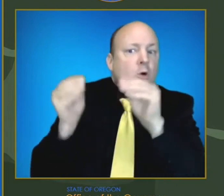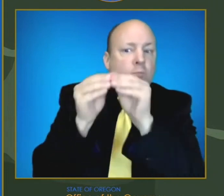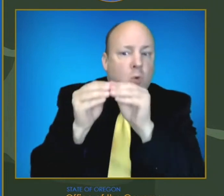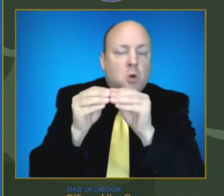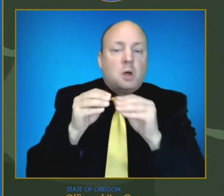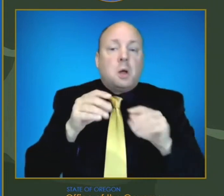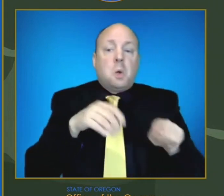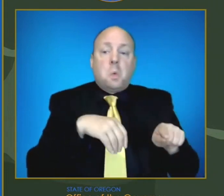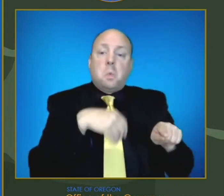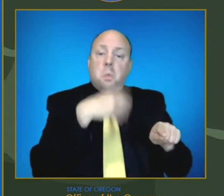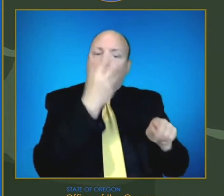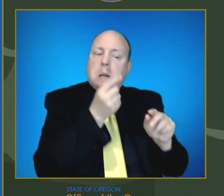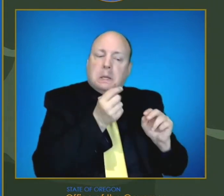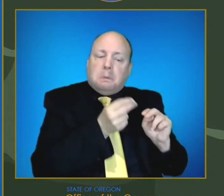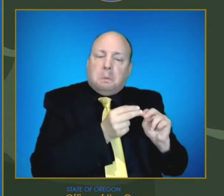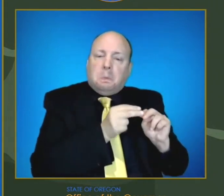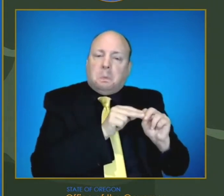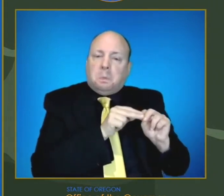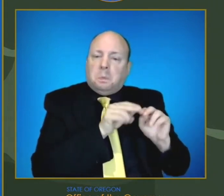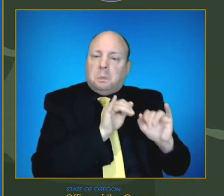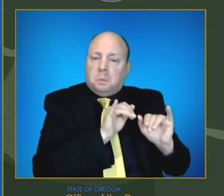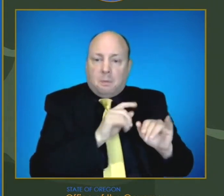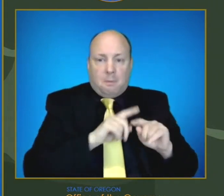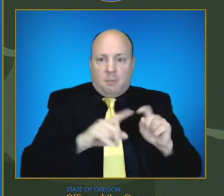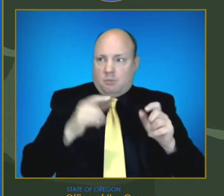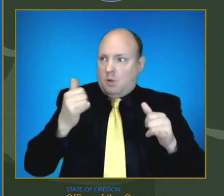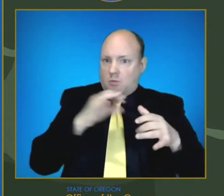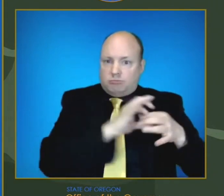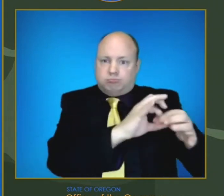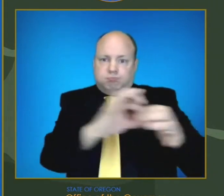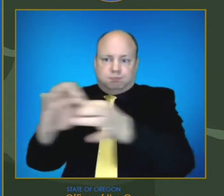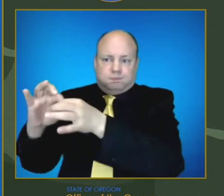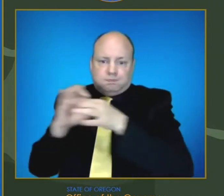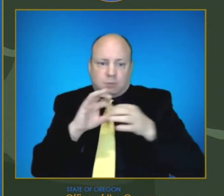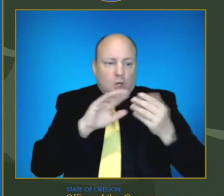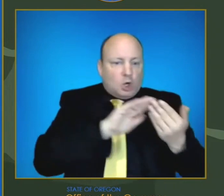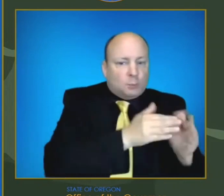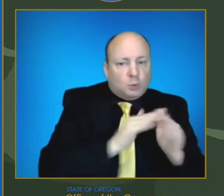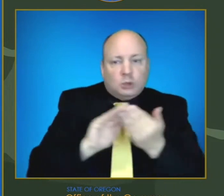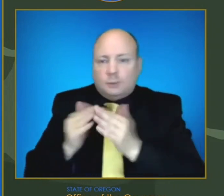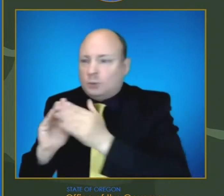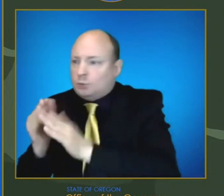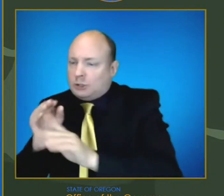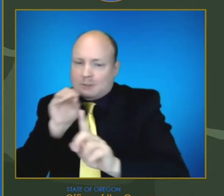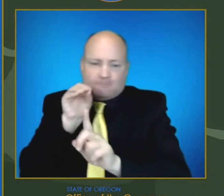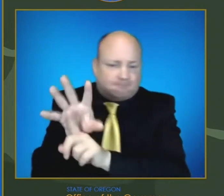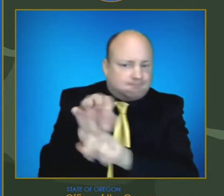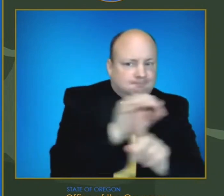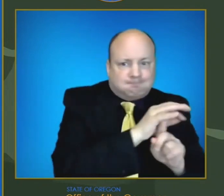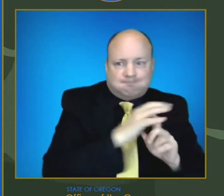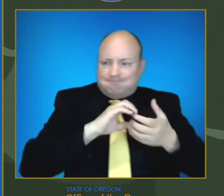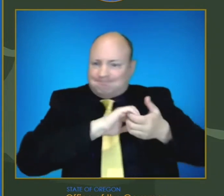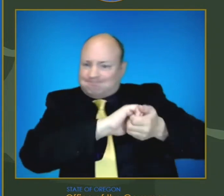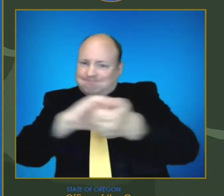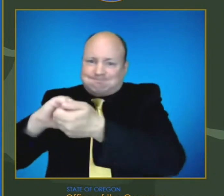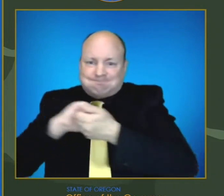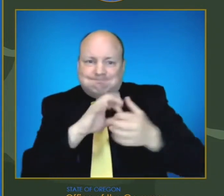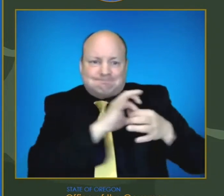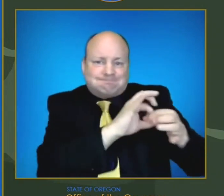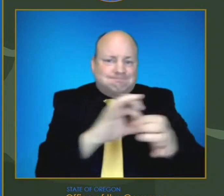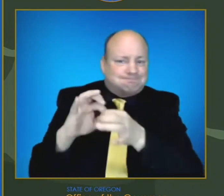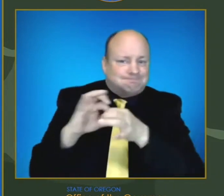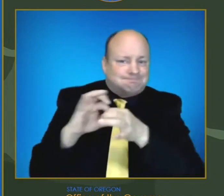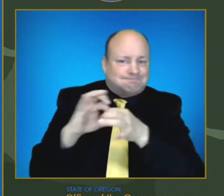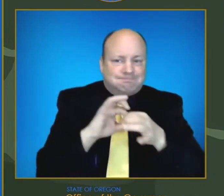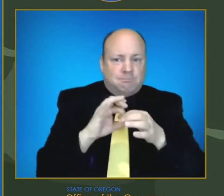with the community are continuing to expand vaccination opportunities and build confidence among communities of color. Over the